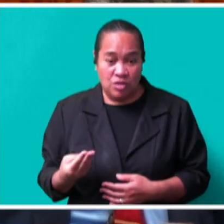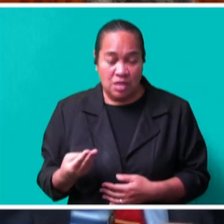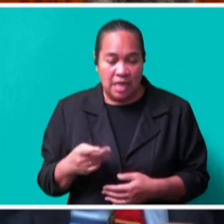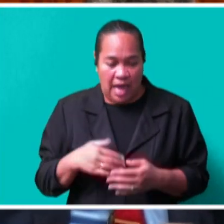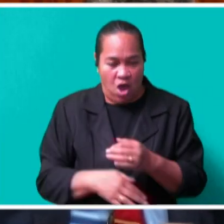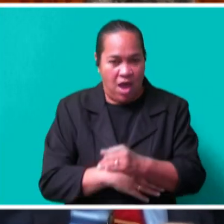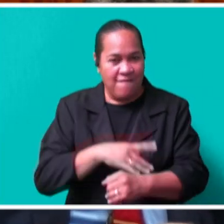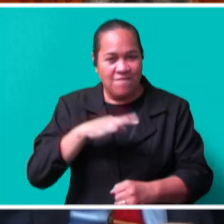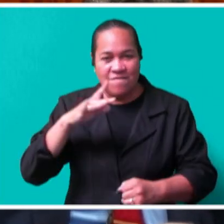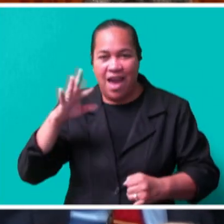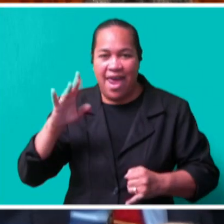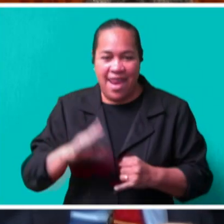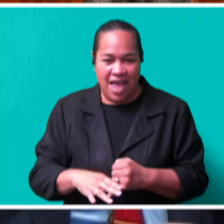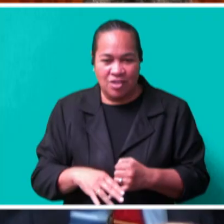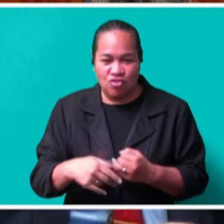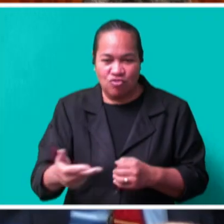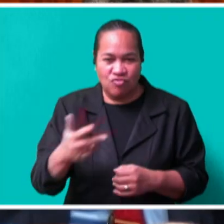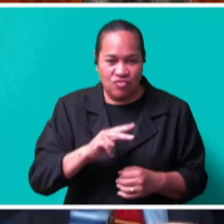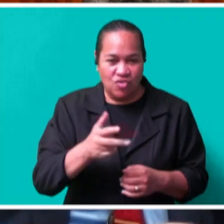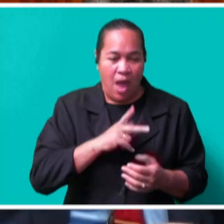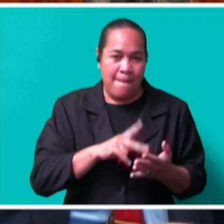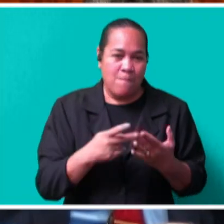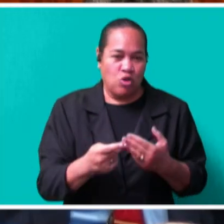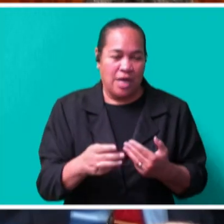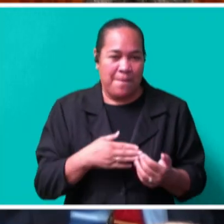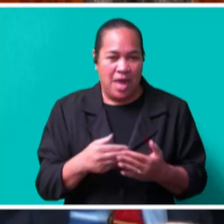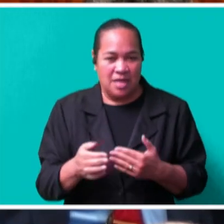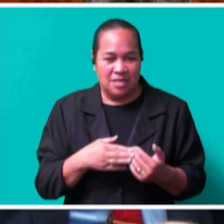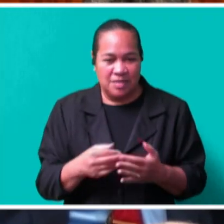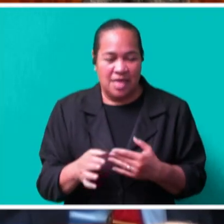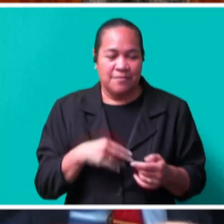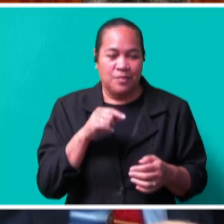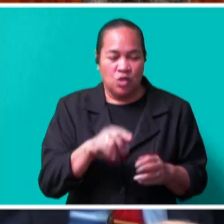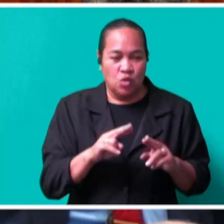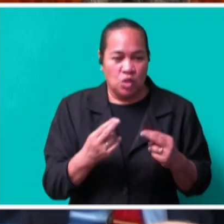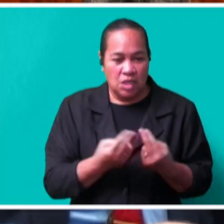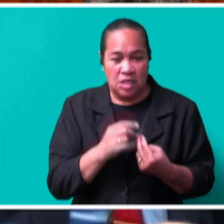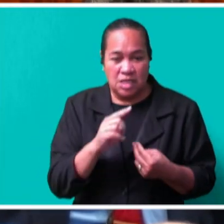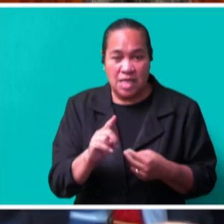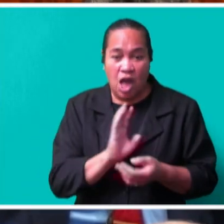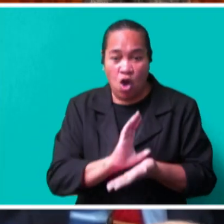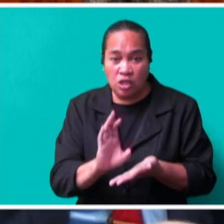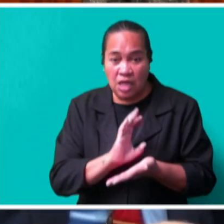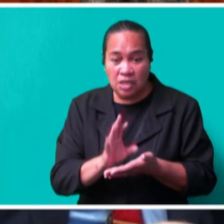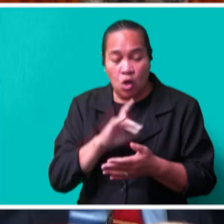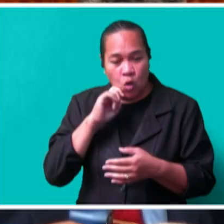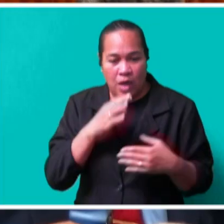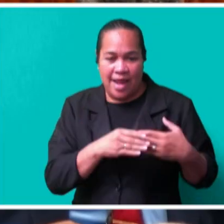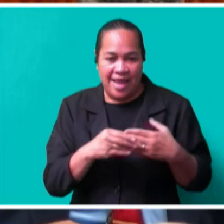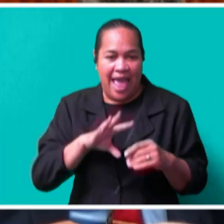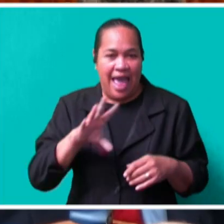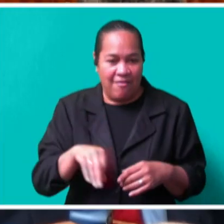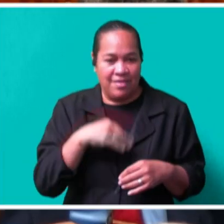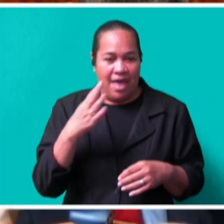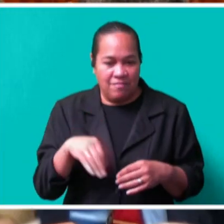final stages of recruiting project management unit, project consultants who will lead the day-to-day implementation of the project